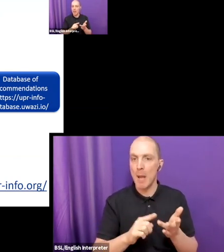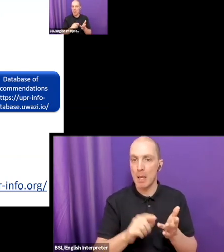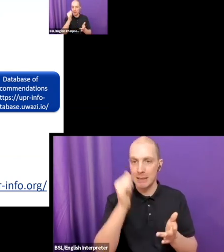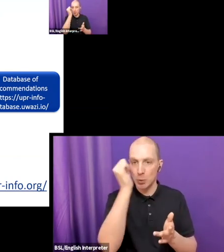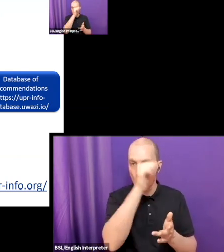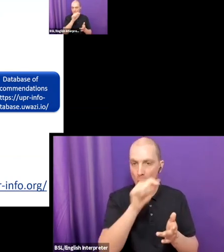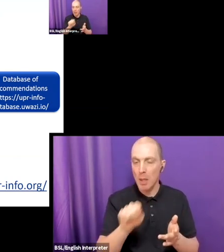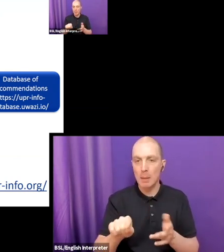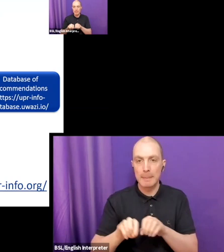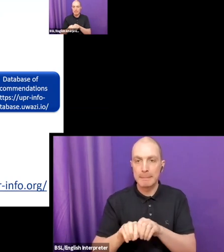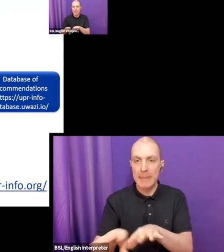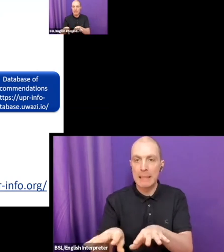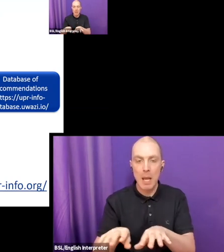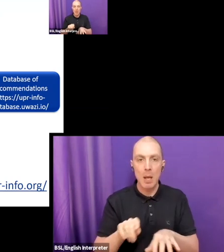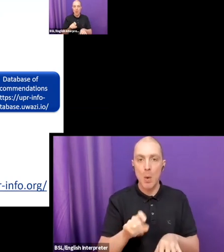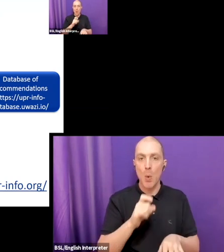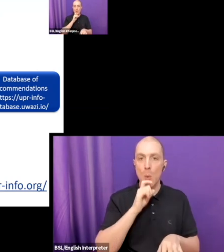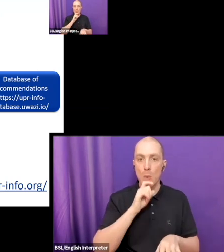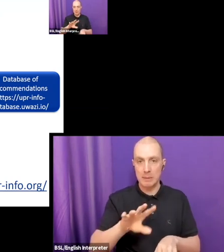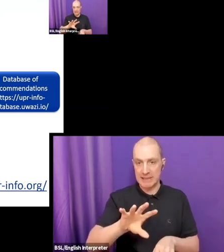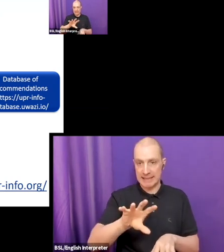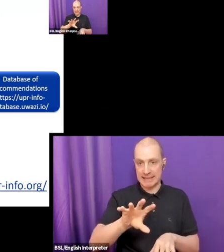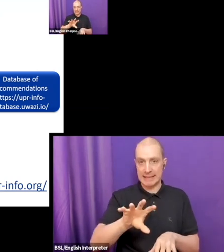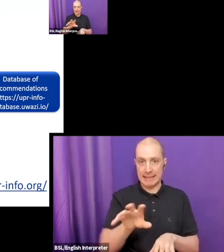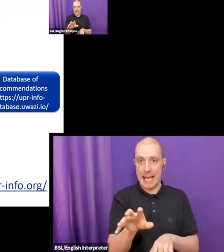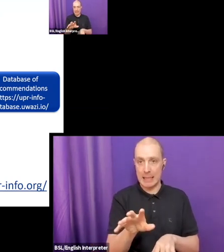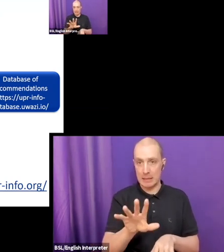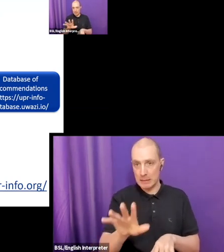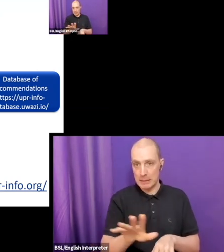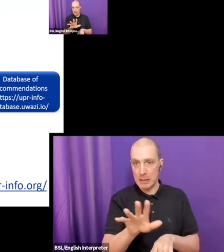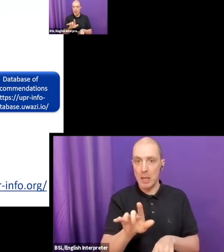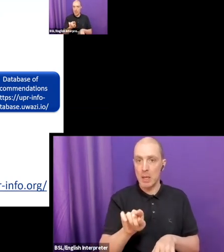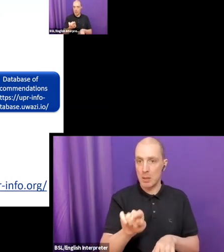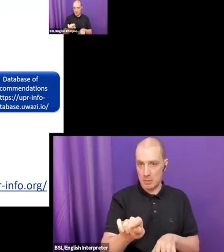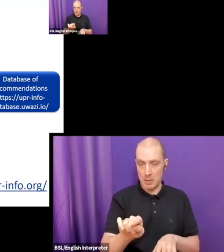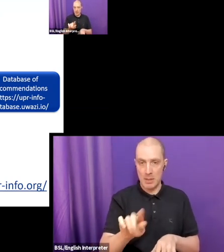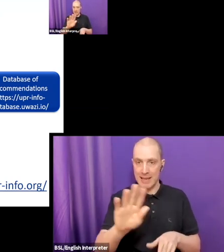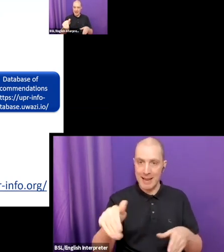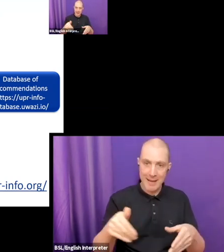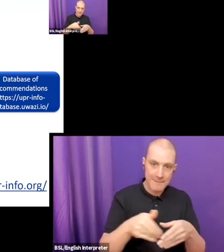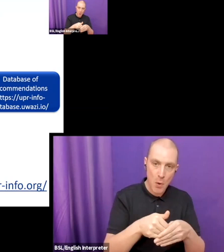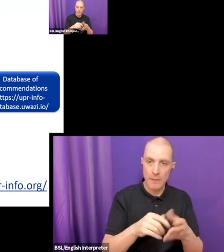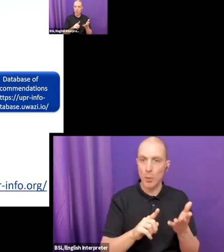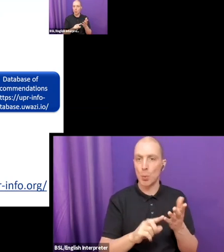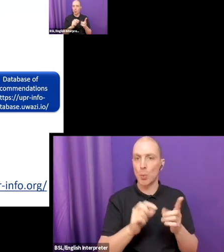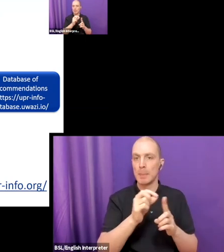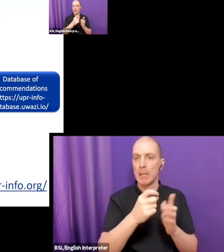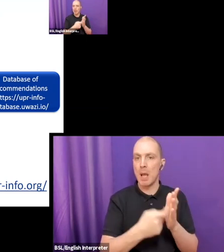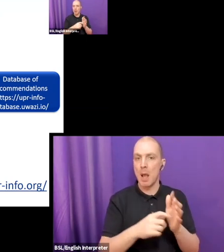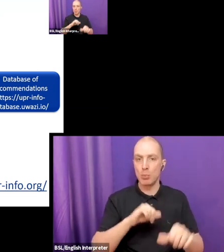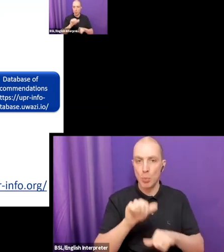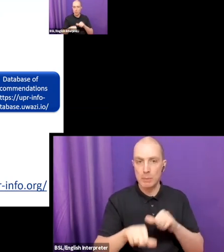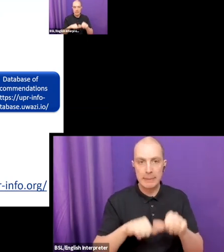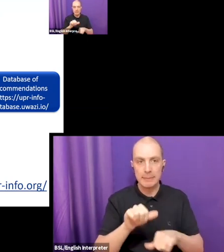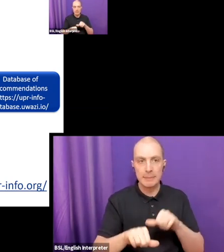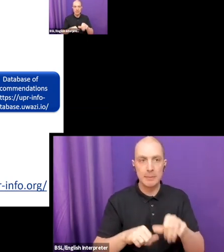media, but also states who are involved or can be involved in the UPR mechanism. So through our